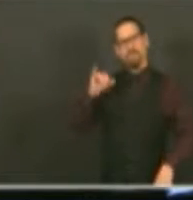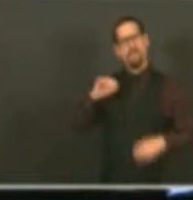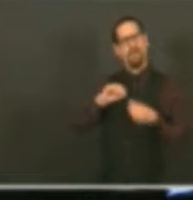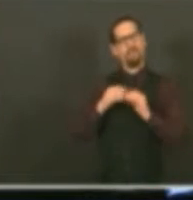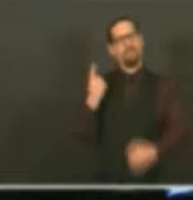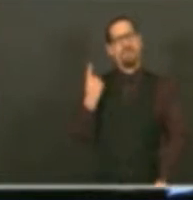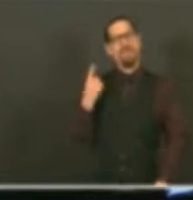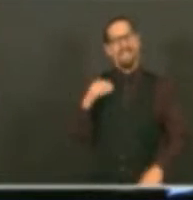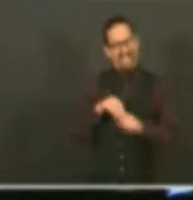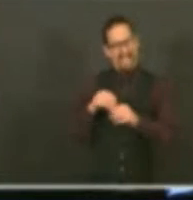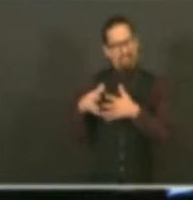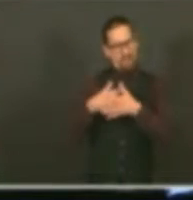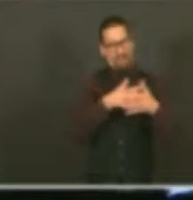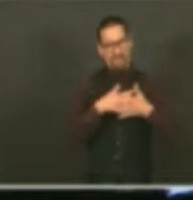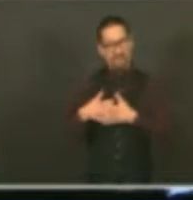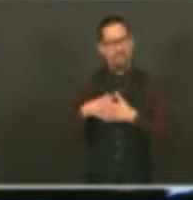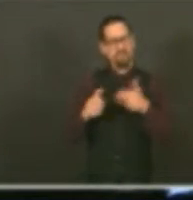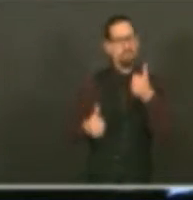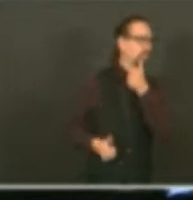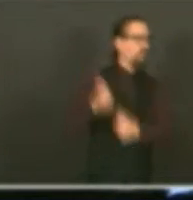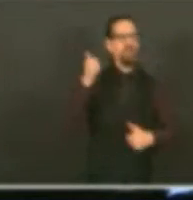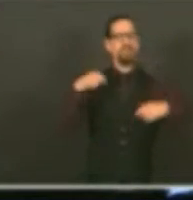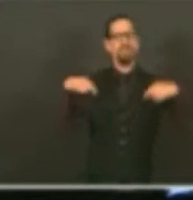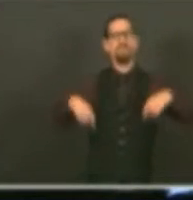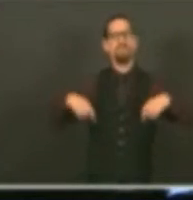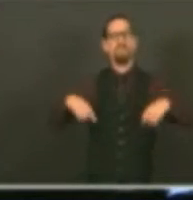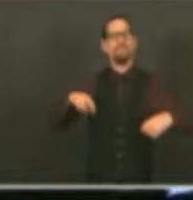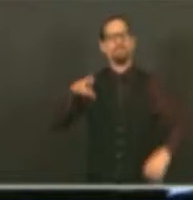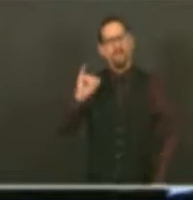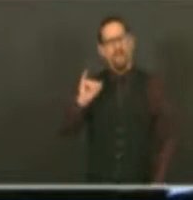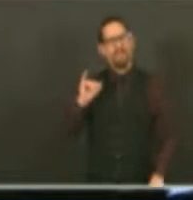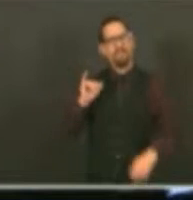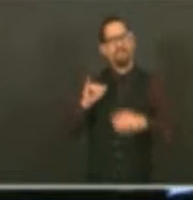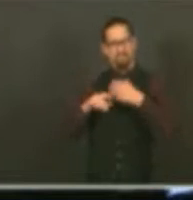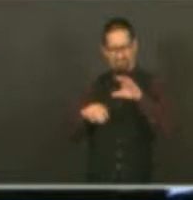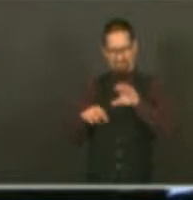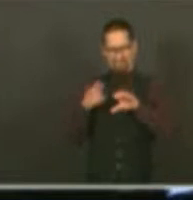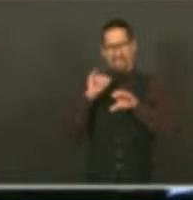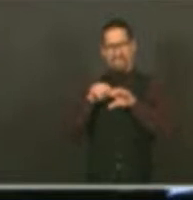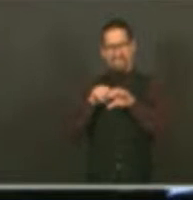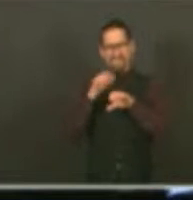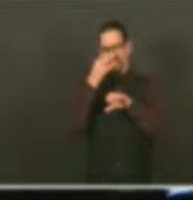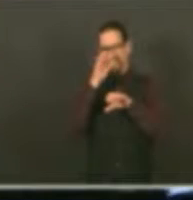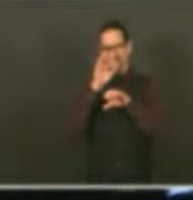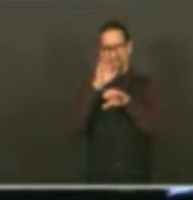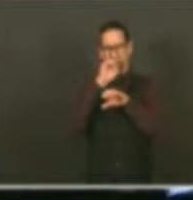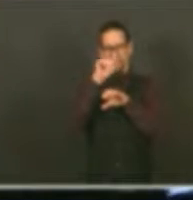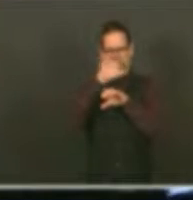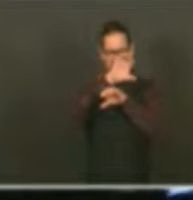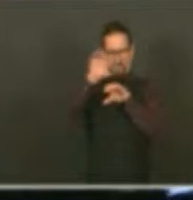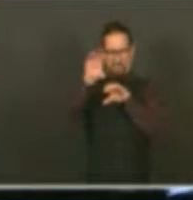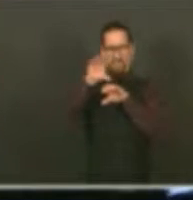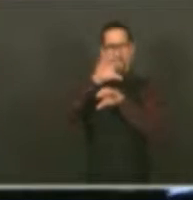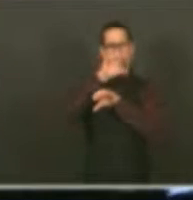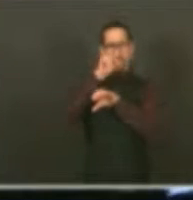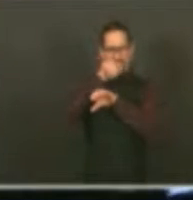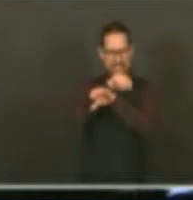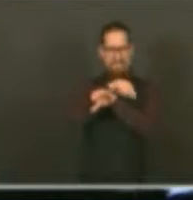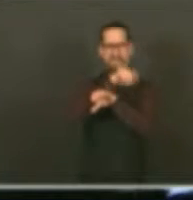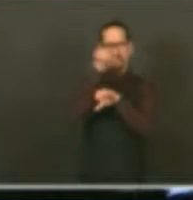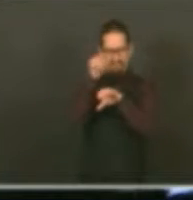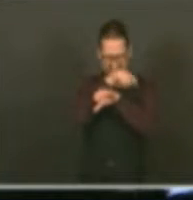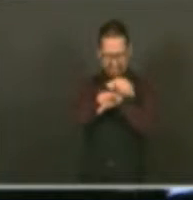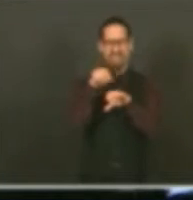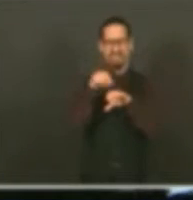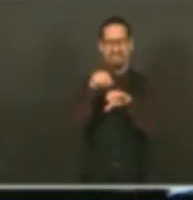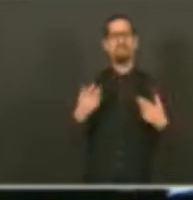I see people wearing masks. You've been proactive. You announced the pause. Yeah. Is it possible that, I mean, as much as you